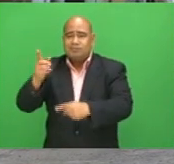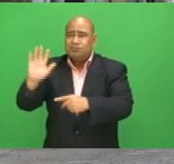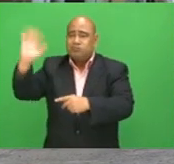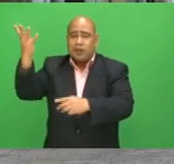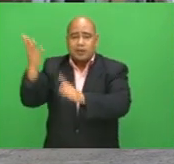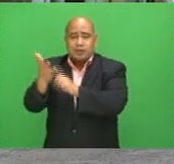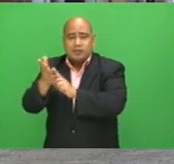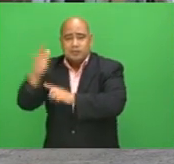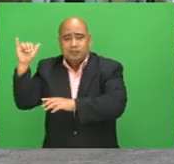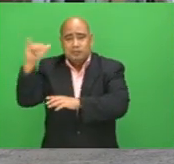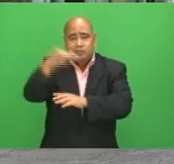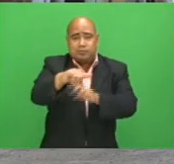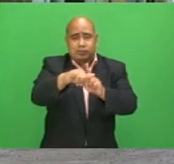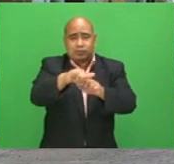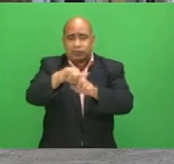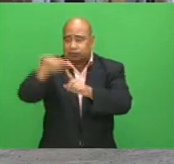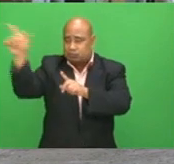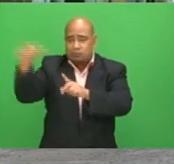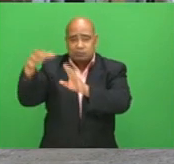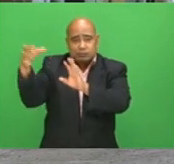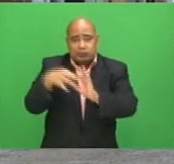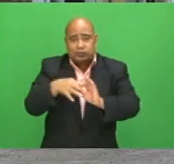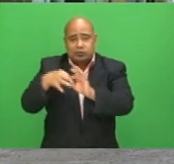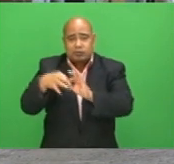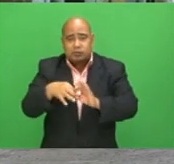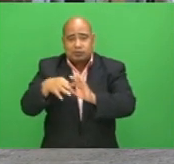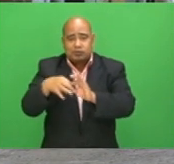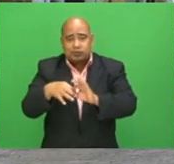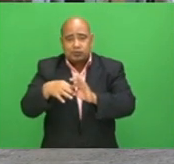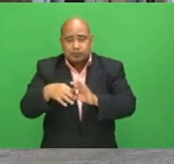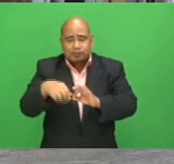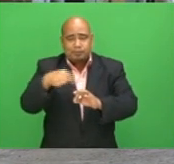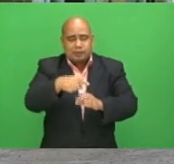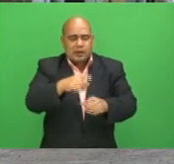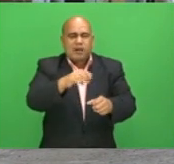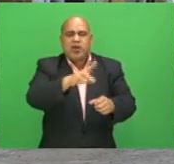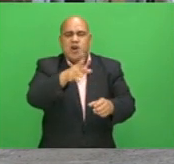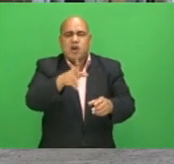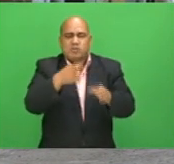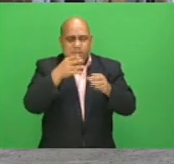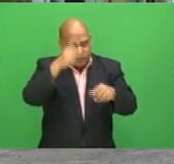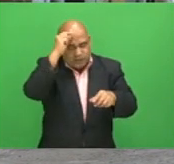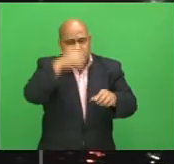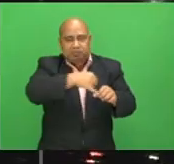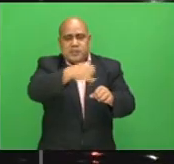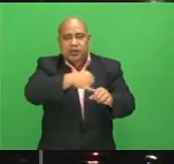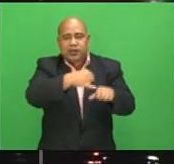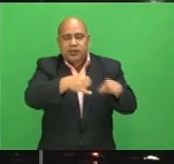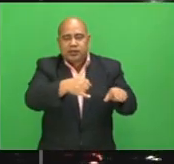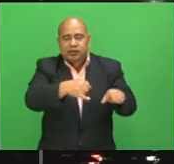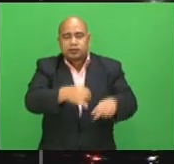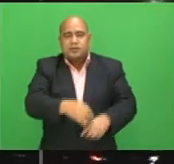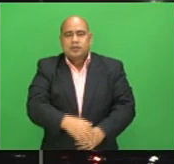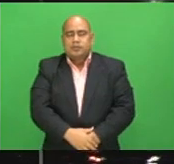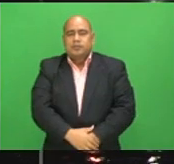secure necessary medicines for Fijians in need. Koroi Tandolala, FBC News.